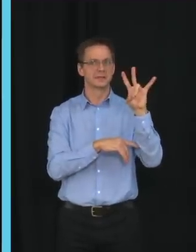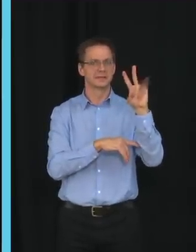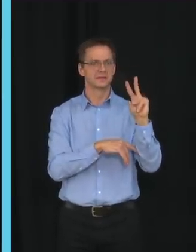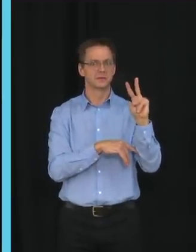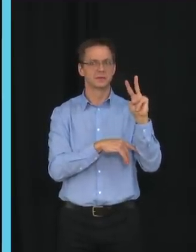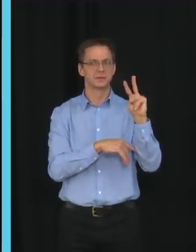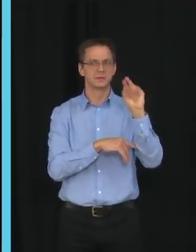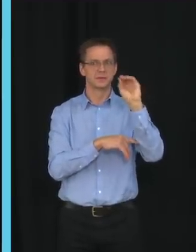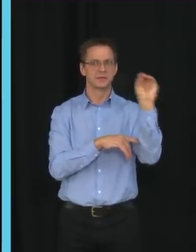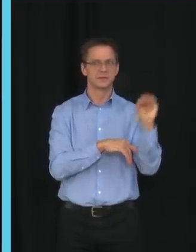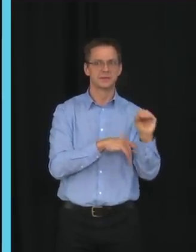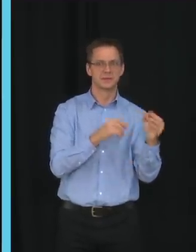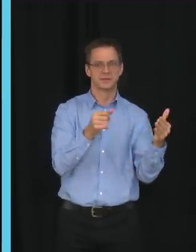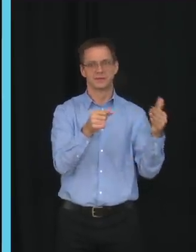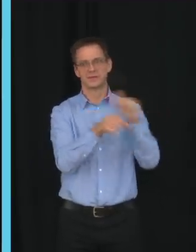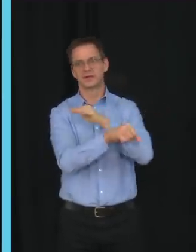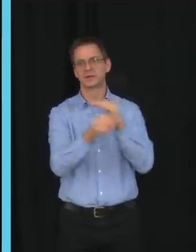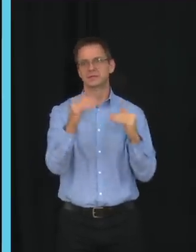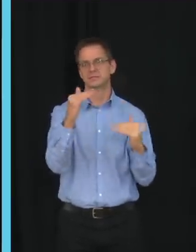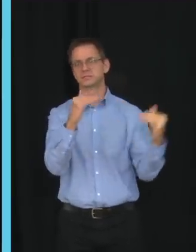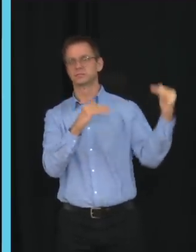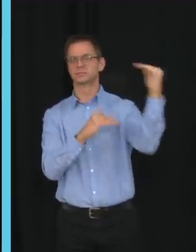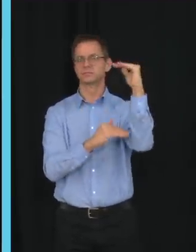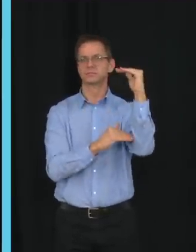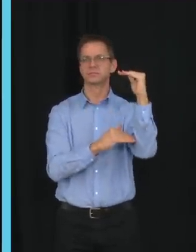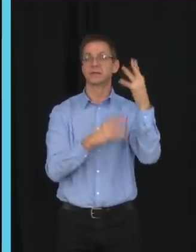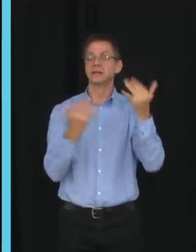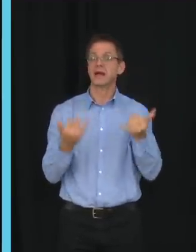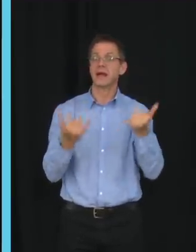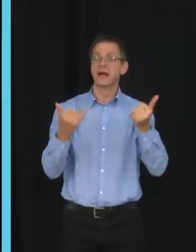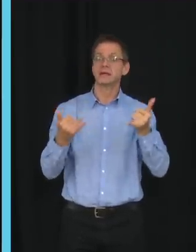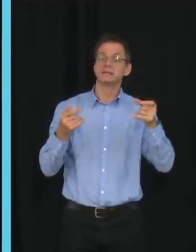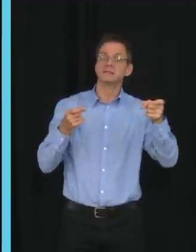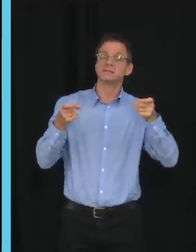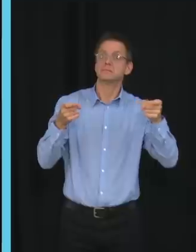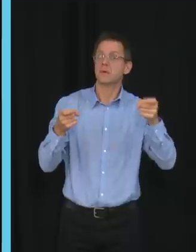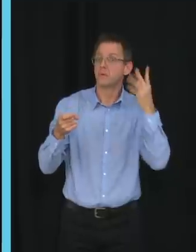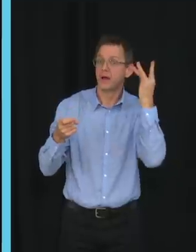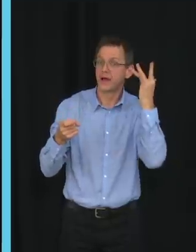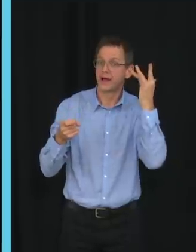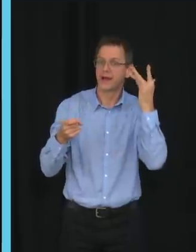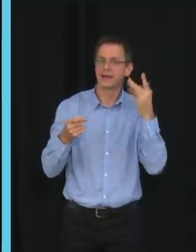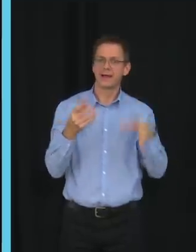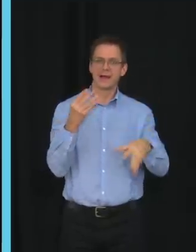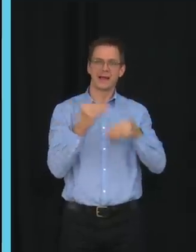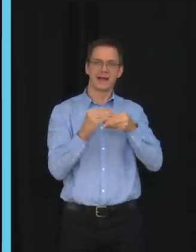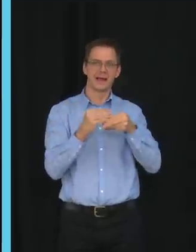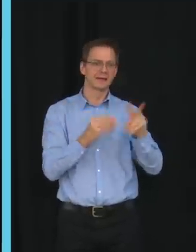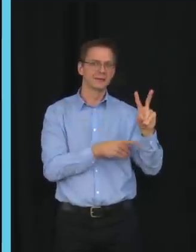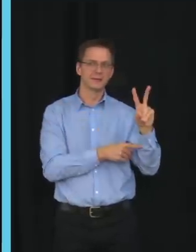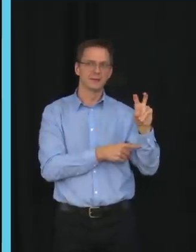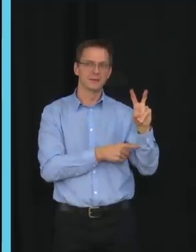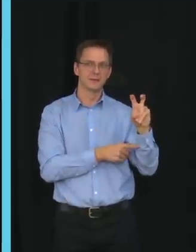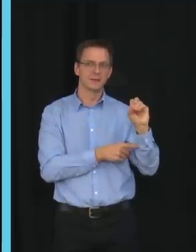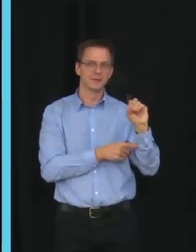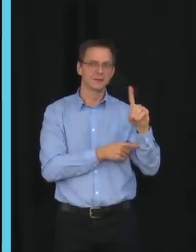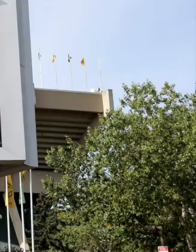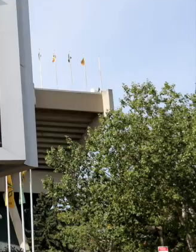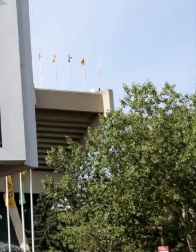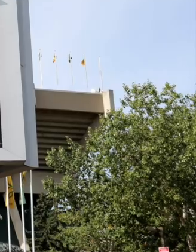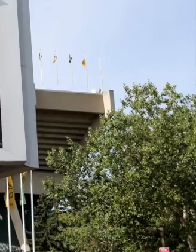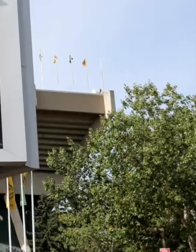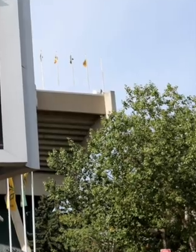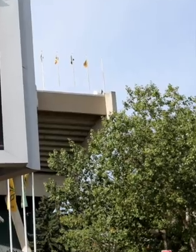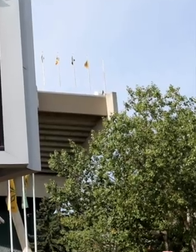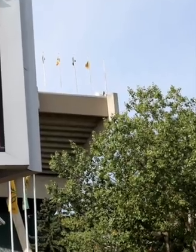the situation still remains extremely serious. The number of Albertans needing ICU care has fallen by a small amount in the past